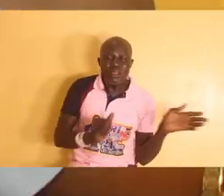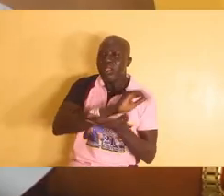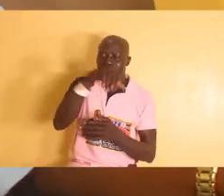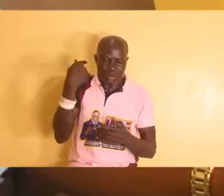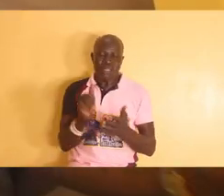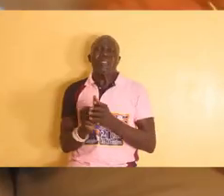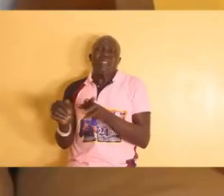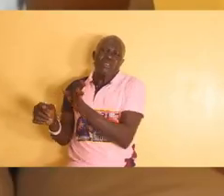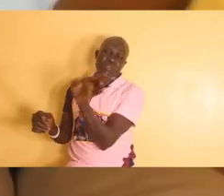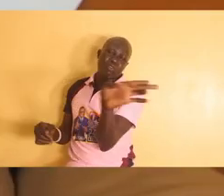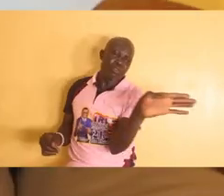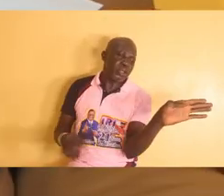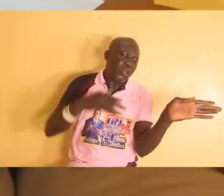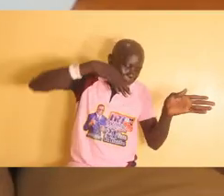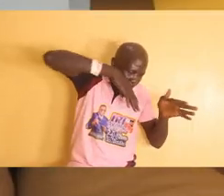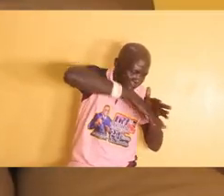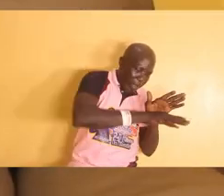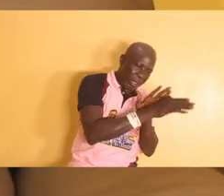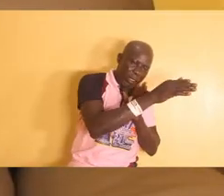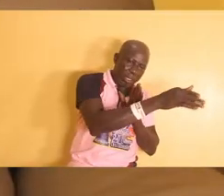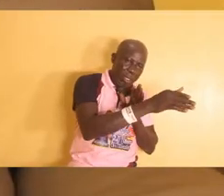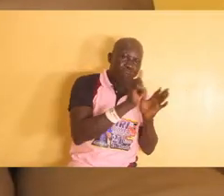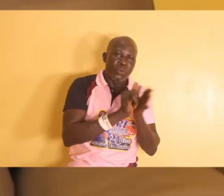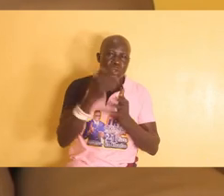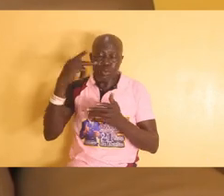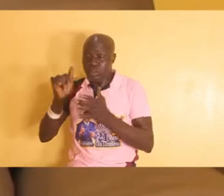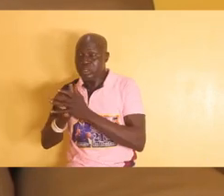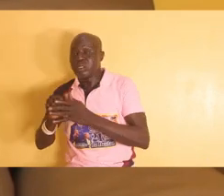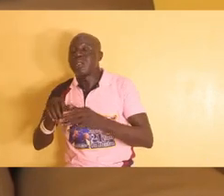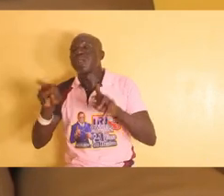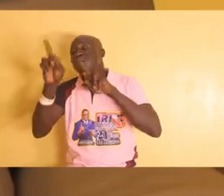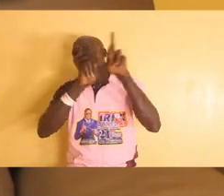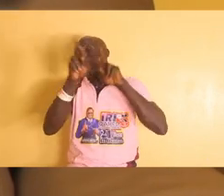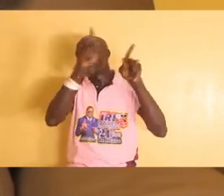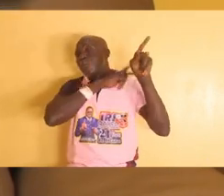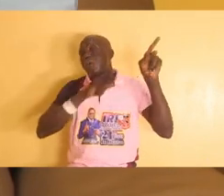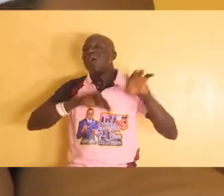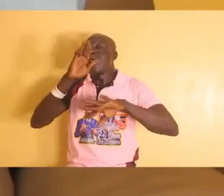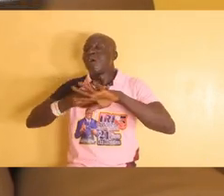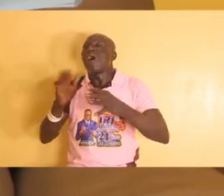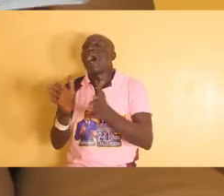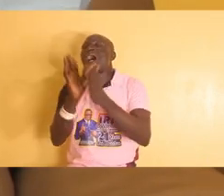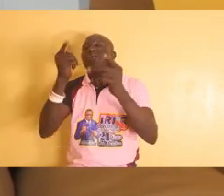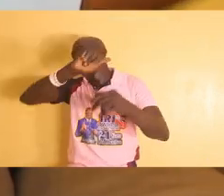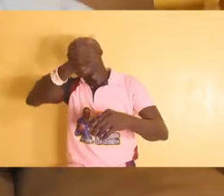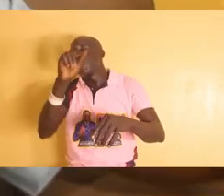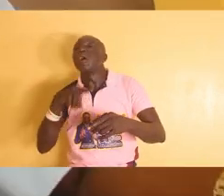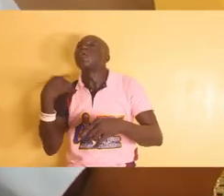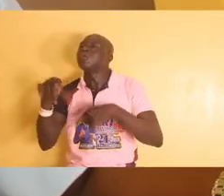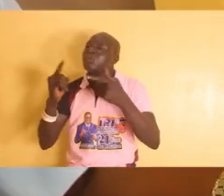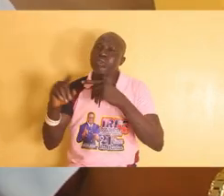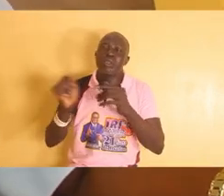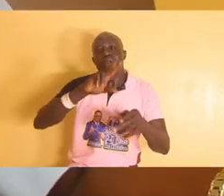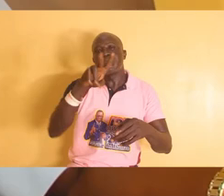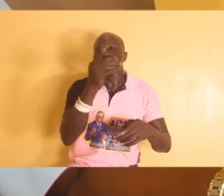Asia that's where the turning is and you come in what is you are in Sebioba. Tell anybody that you are going to